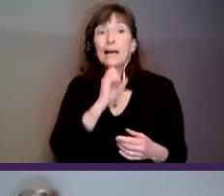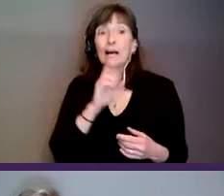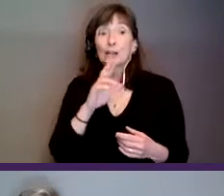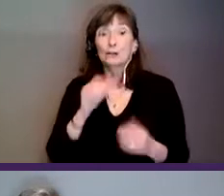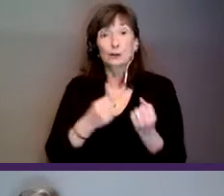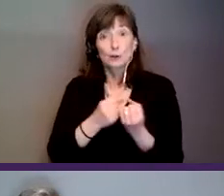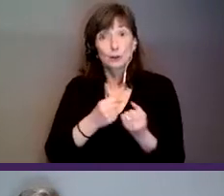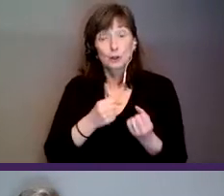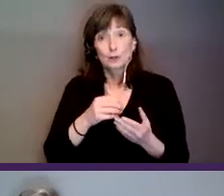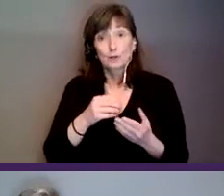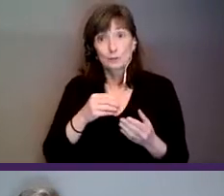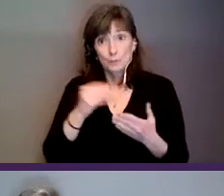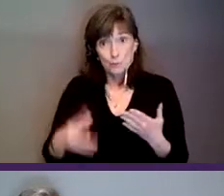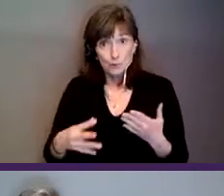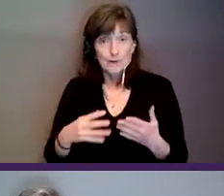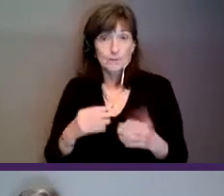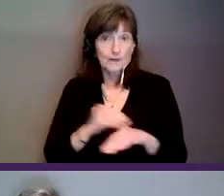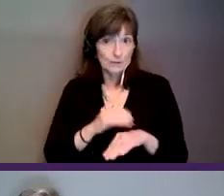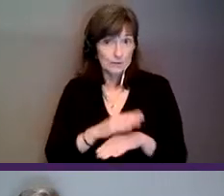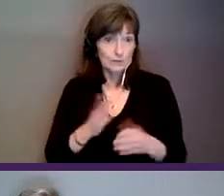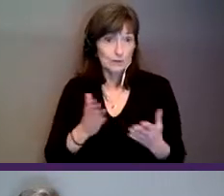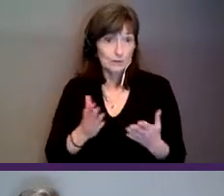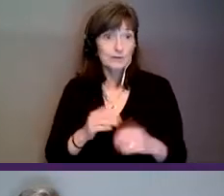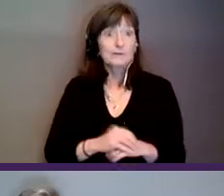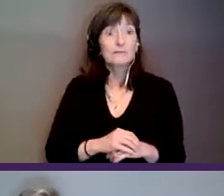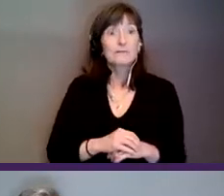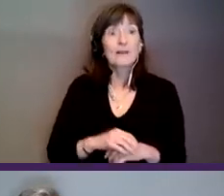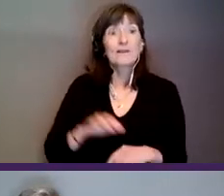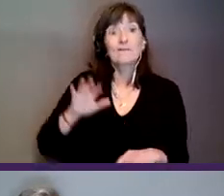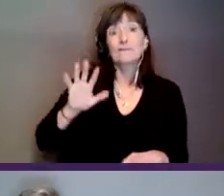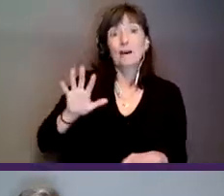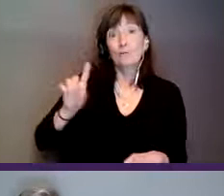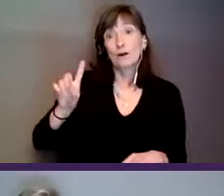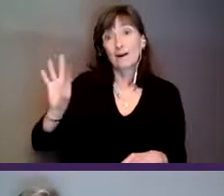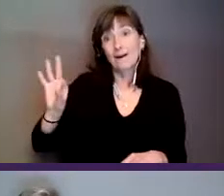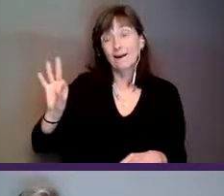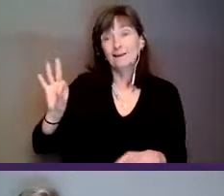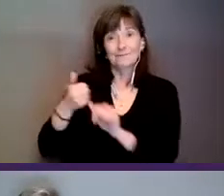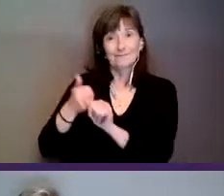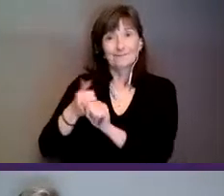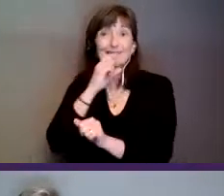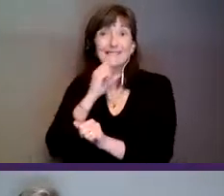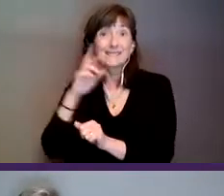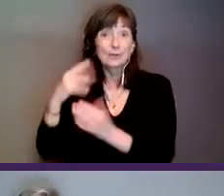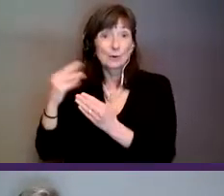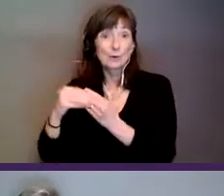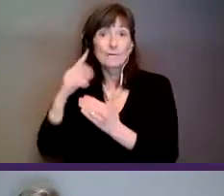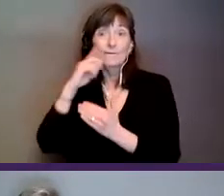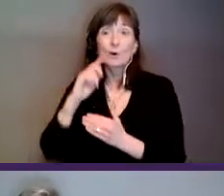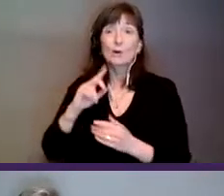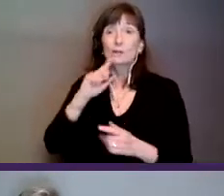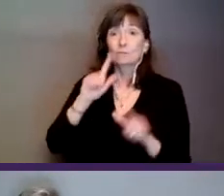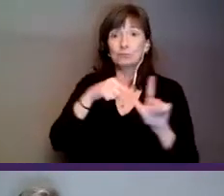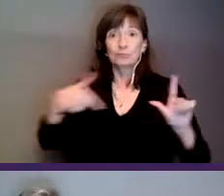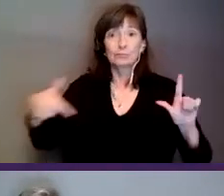support counseling service. And the 519 who has a seniors program for 2S LGBT